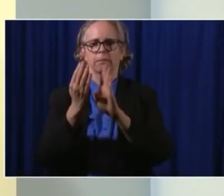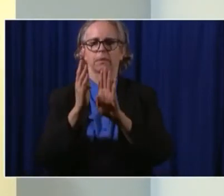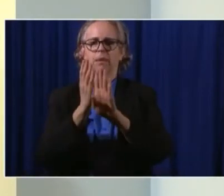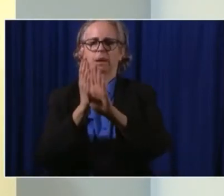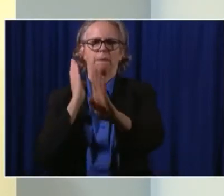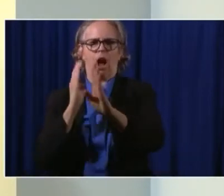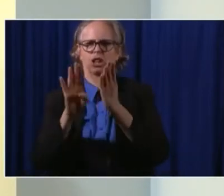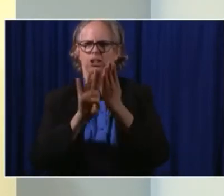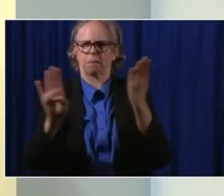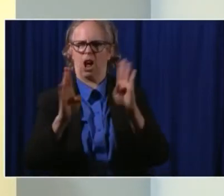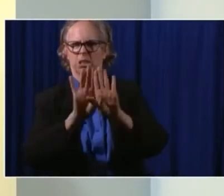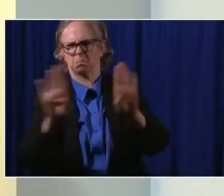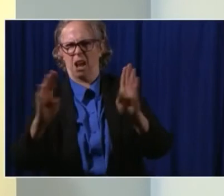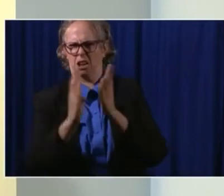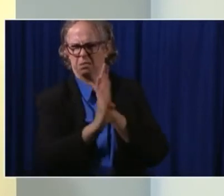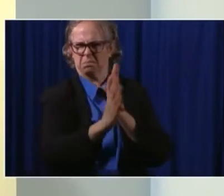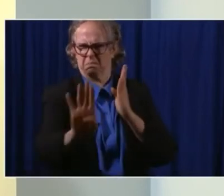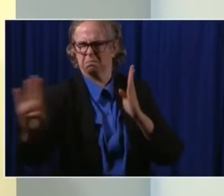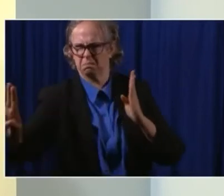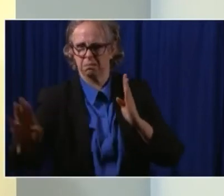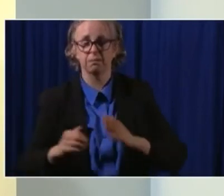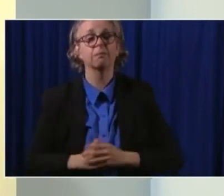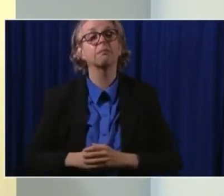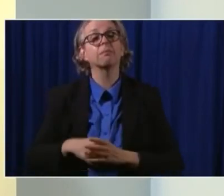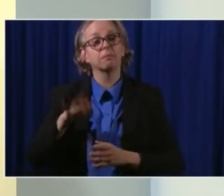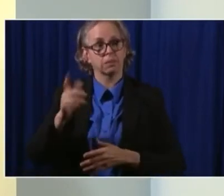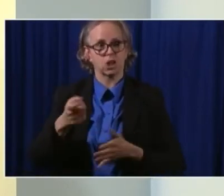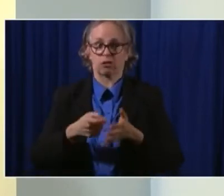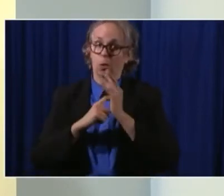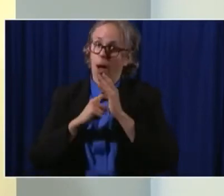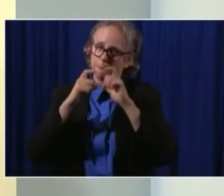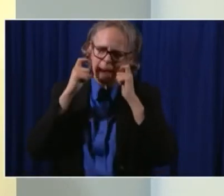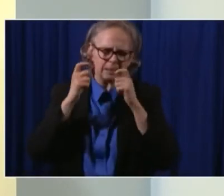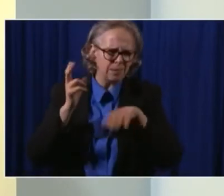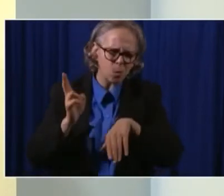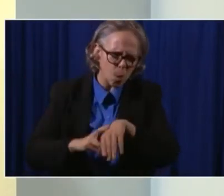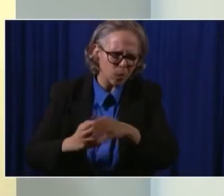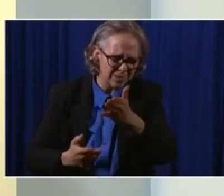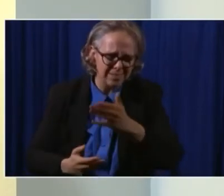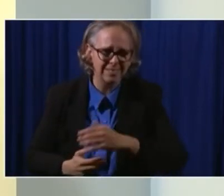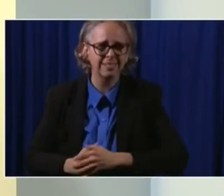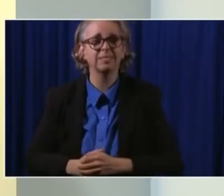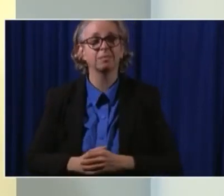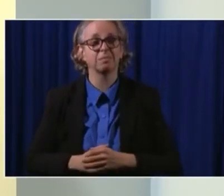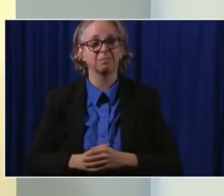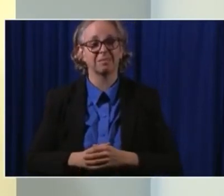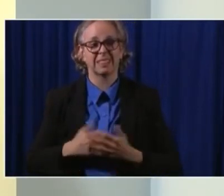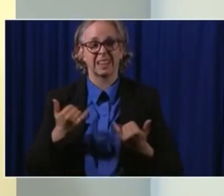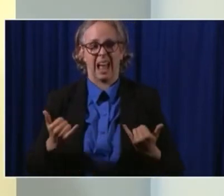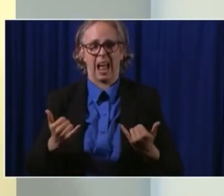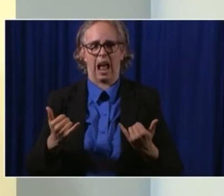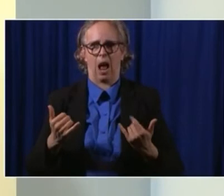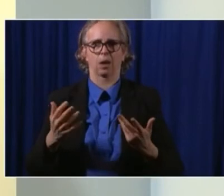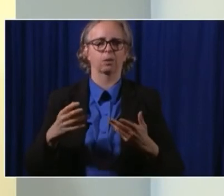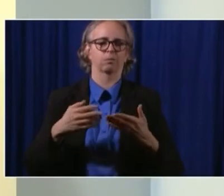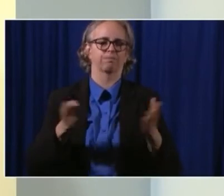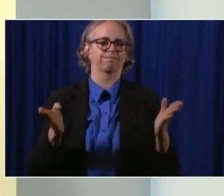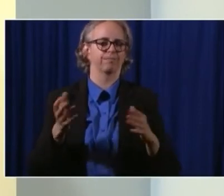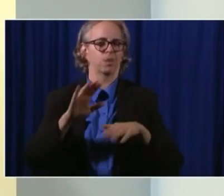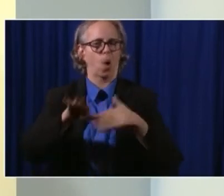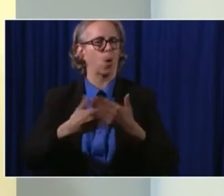or requiring the masks, of course, which we do now across the state of Ohio. They have significantly increased